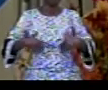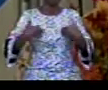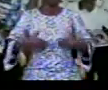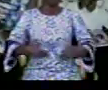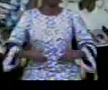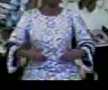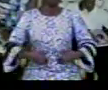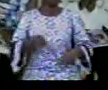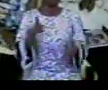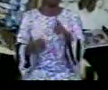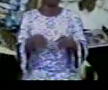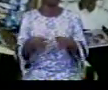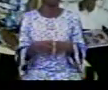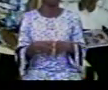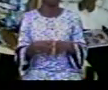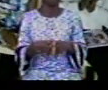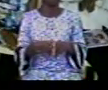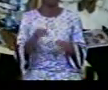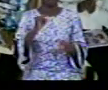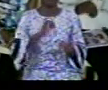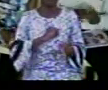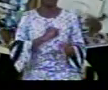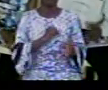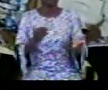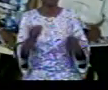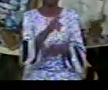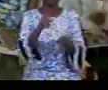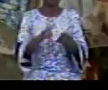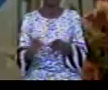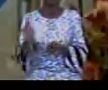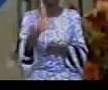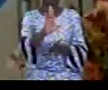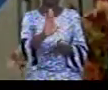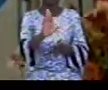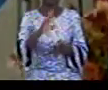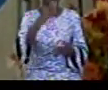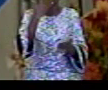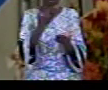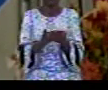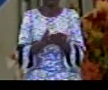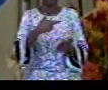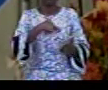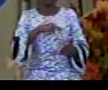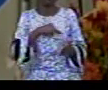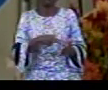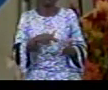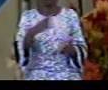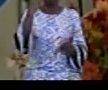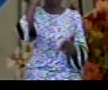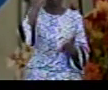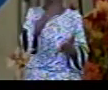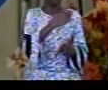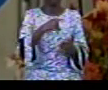I urge you, Pastor, to use your wealth of religion knowledge and experience to continue to promote the much-desired peace,